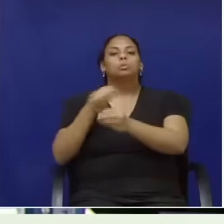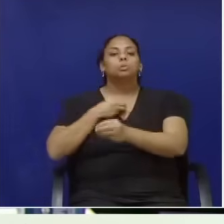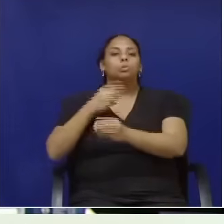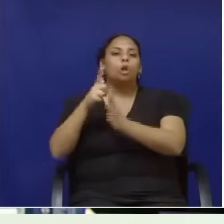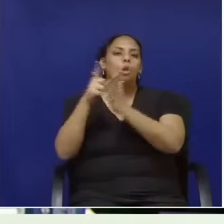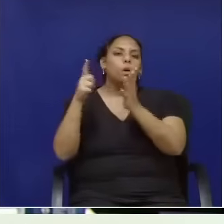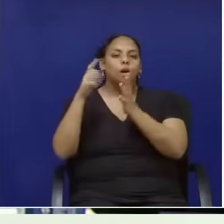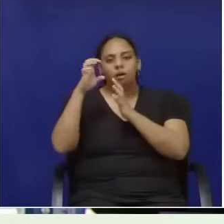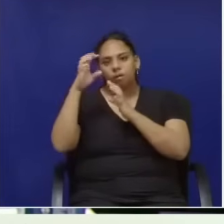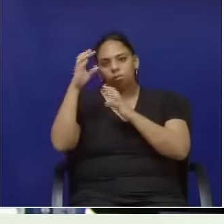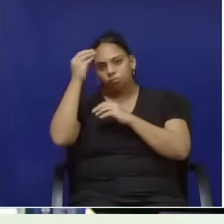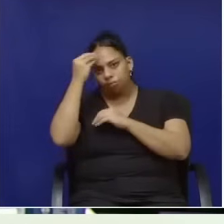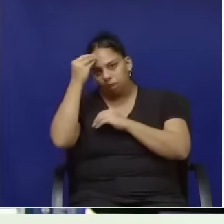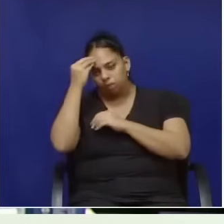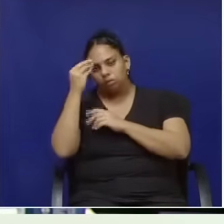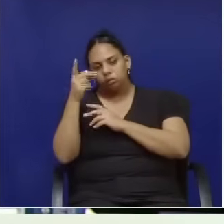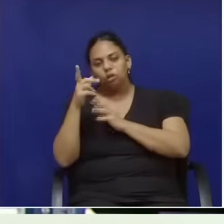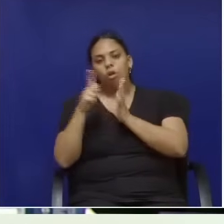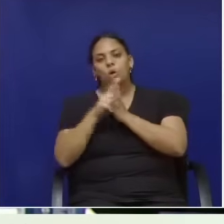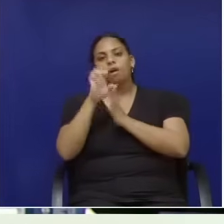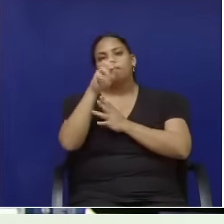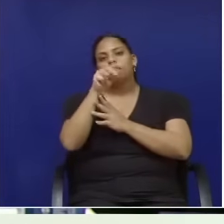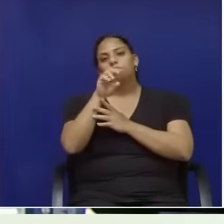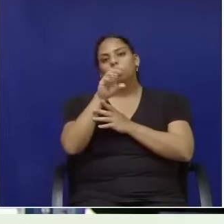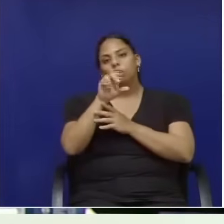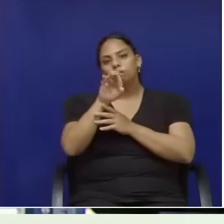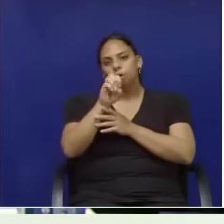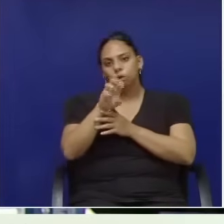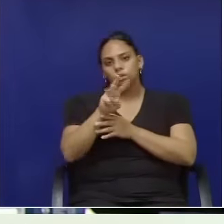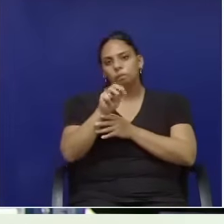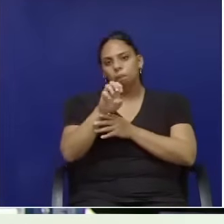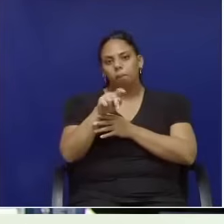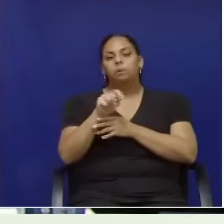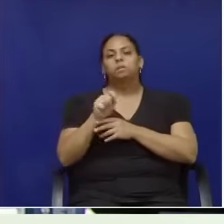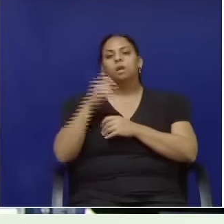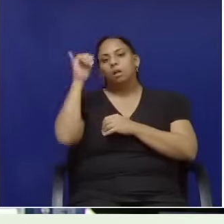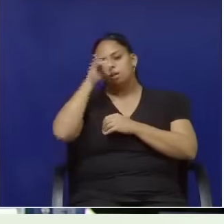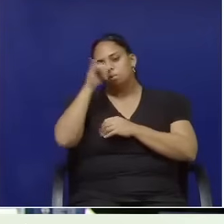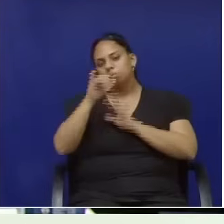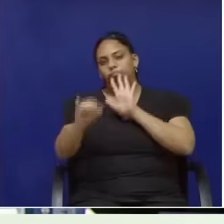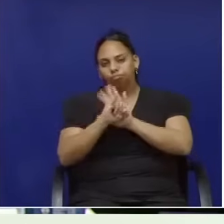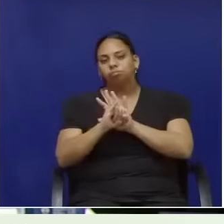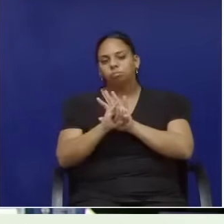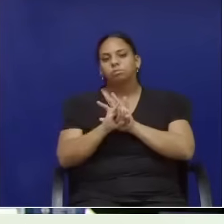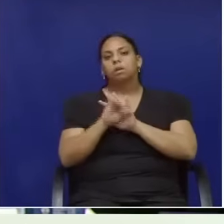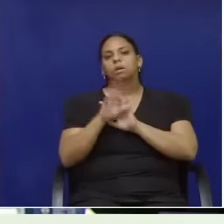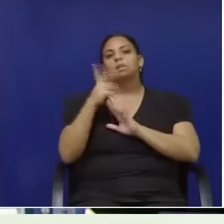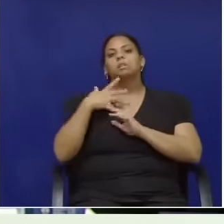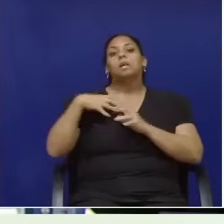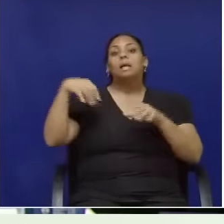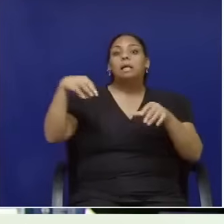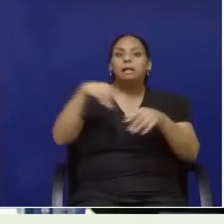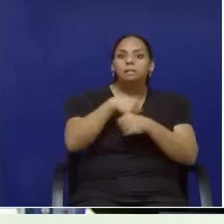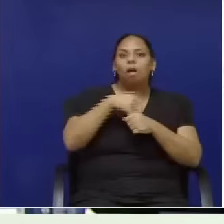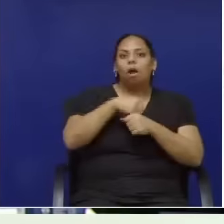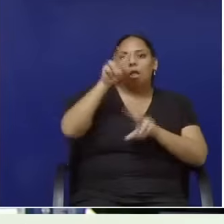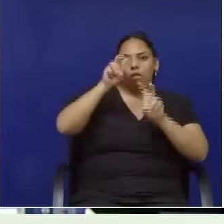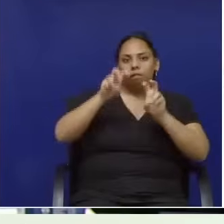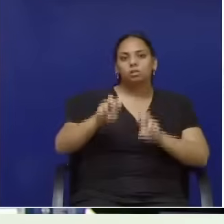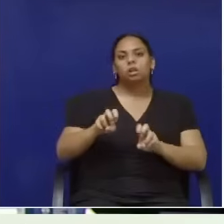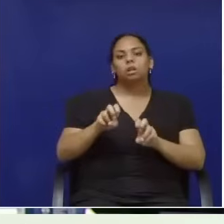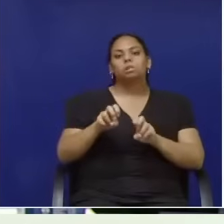a breakdown in terms of criminal investigations after criminal elements were identified during internal investigations are as